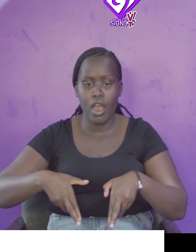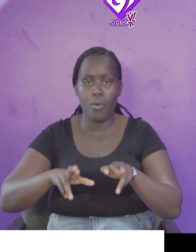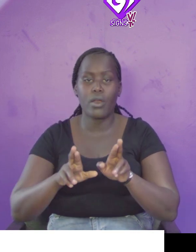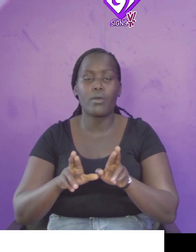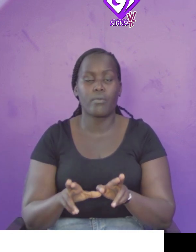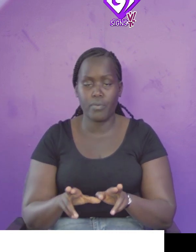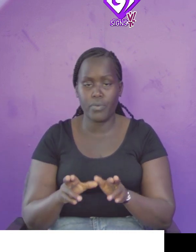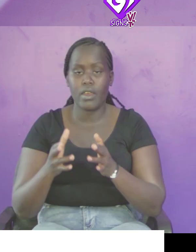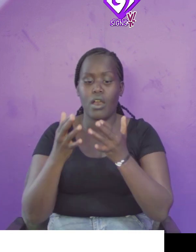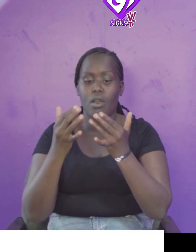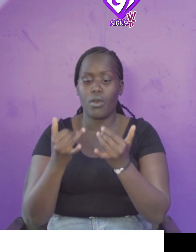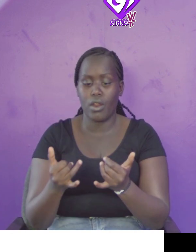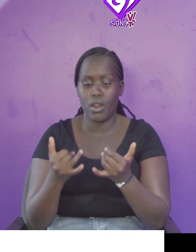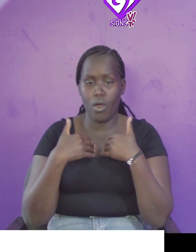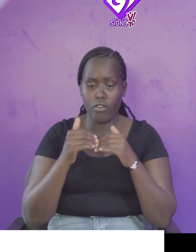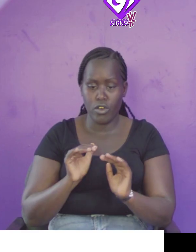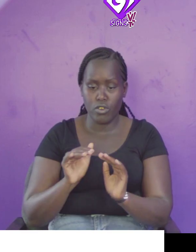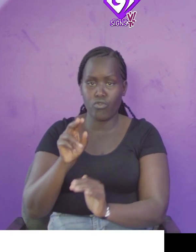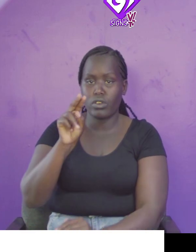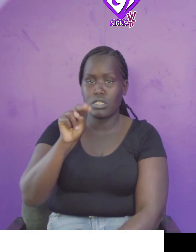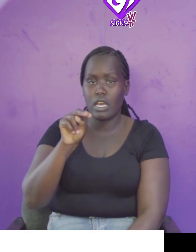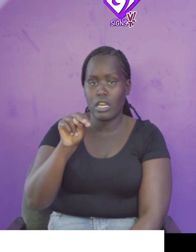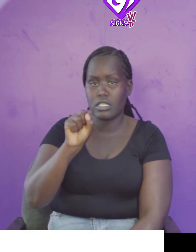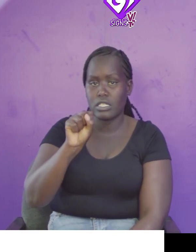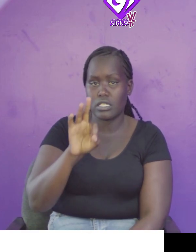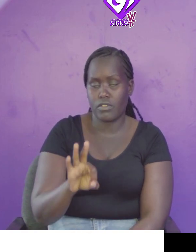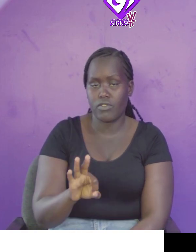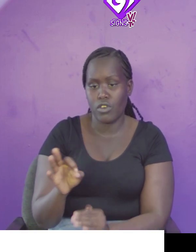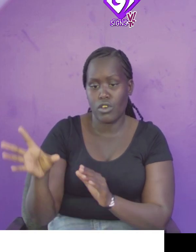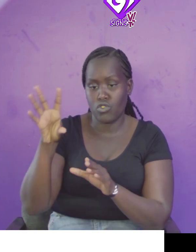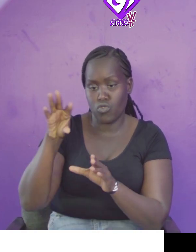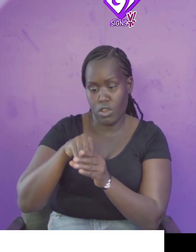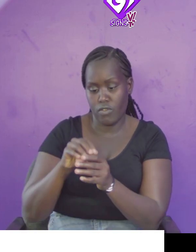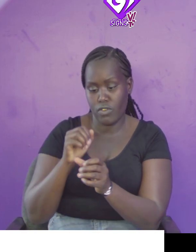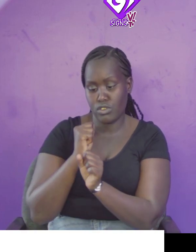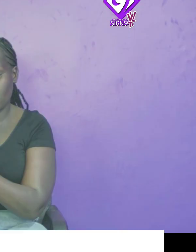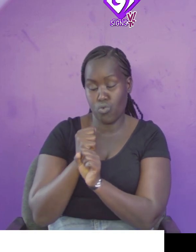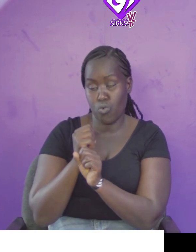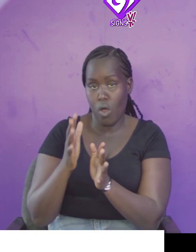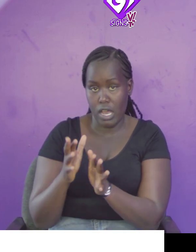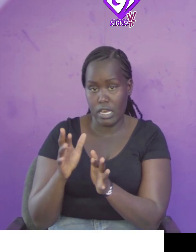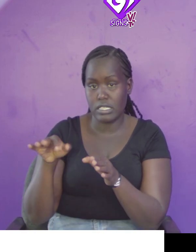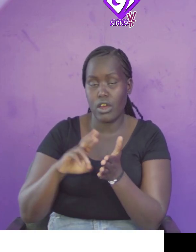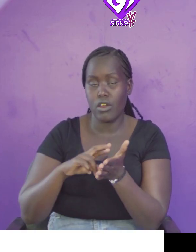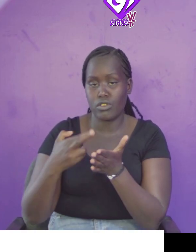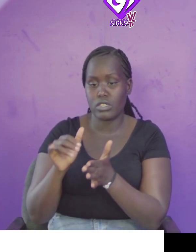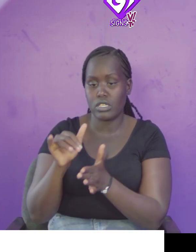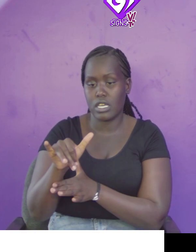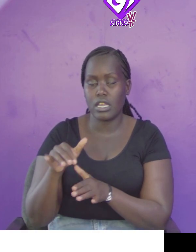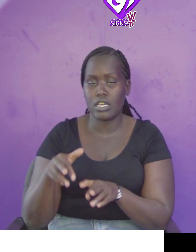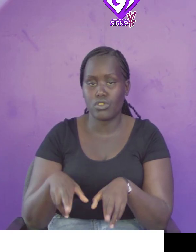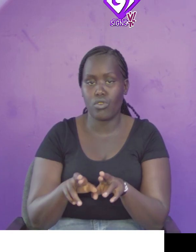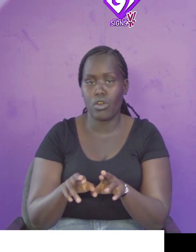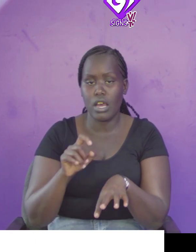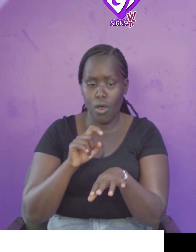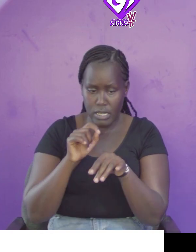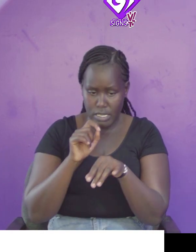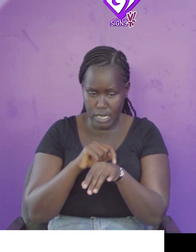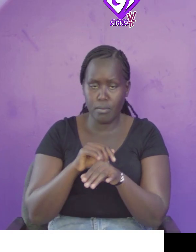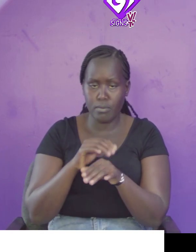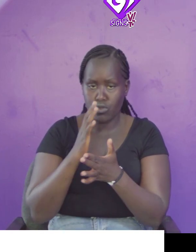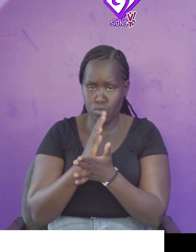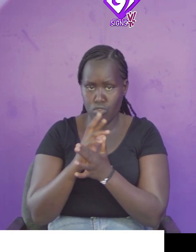we now have had to force NSSF to invest workers' resources in that road, while the government knows for sure it will